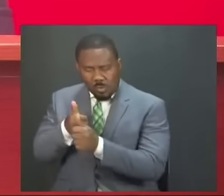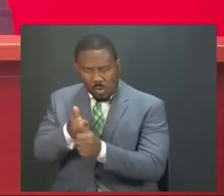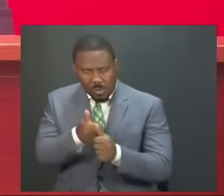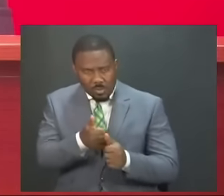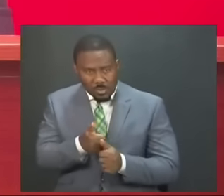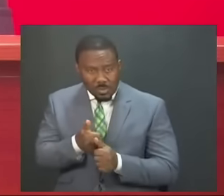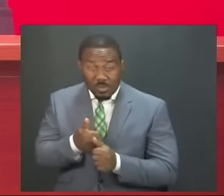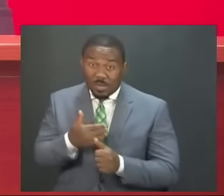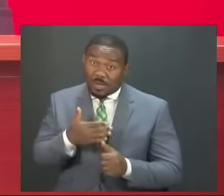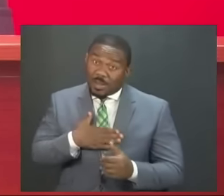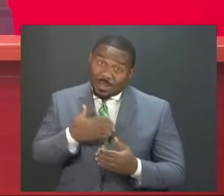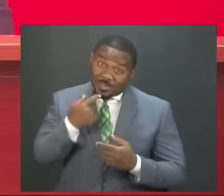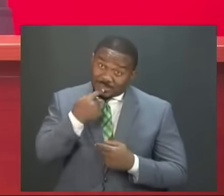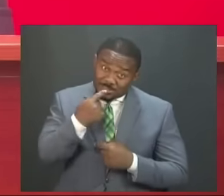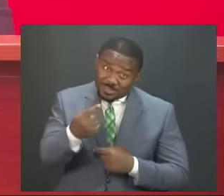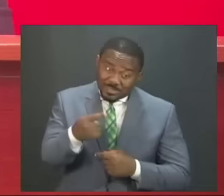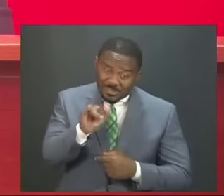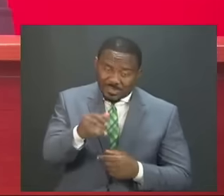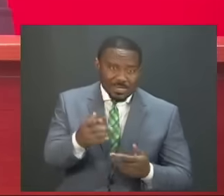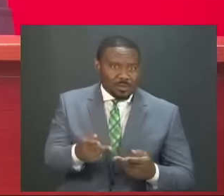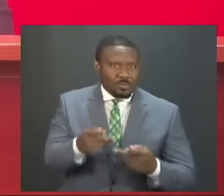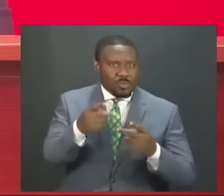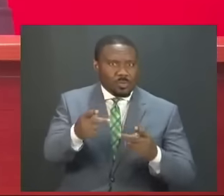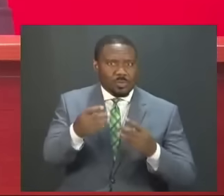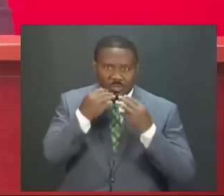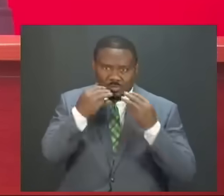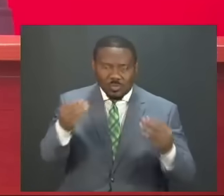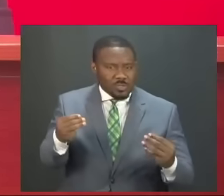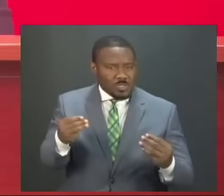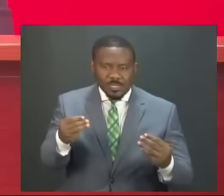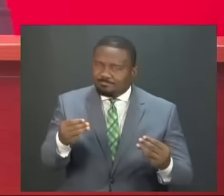the proposed motion is out of order.